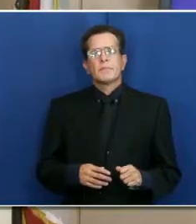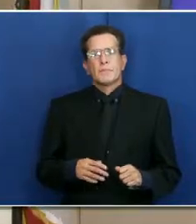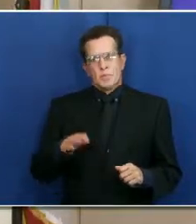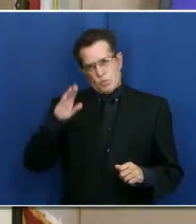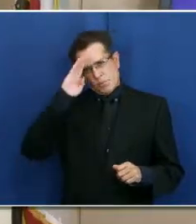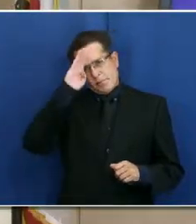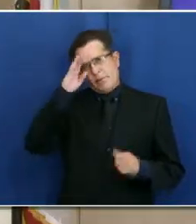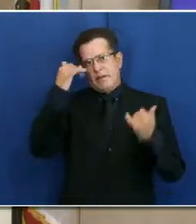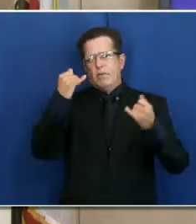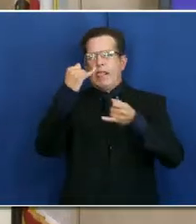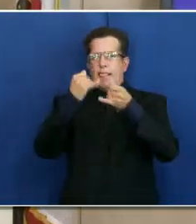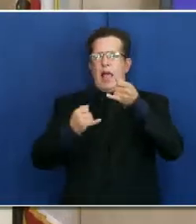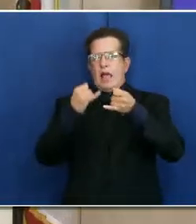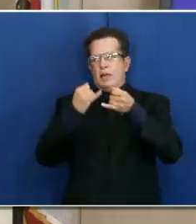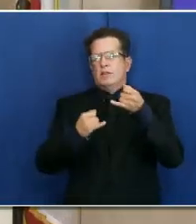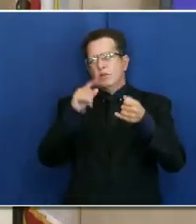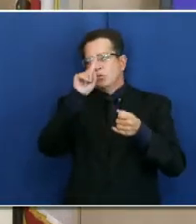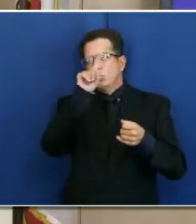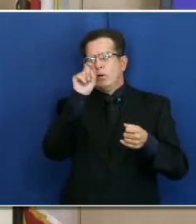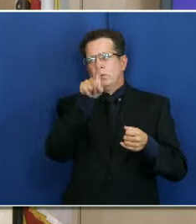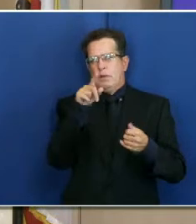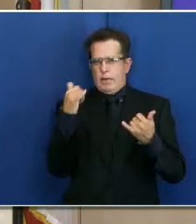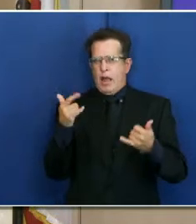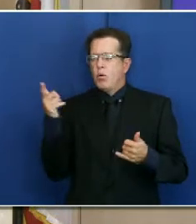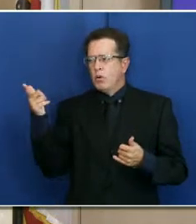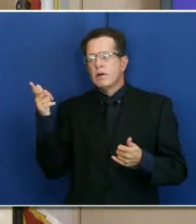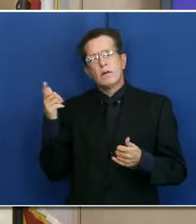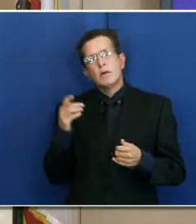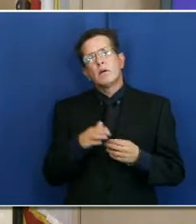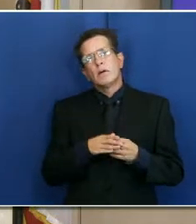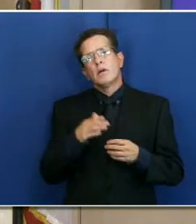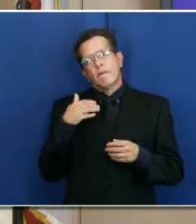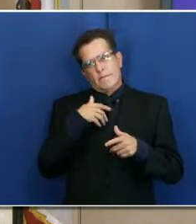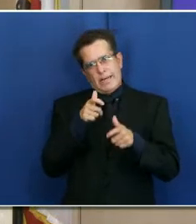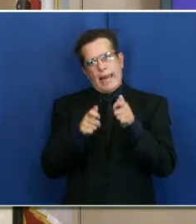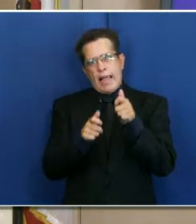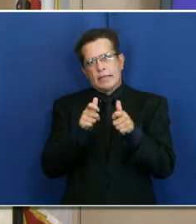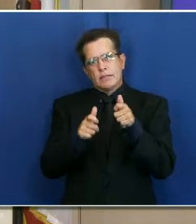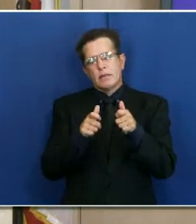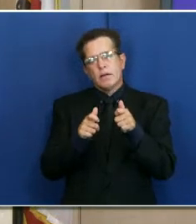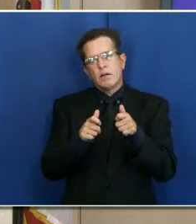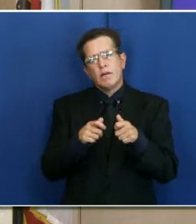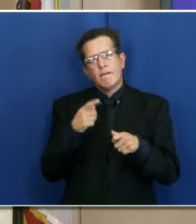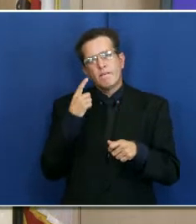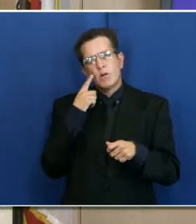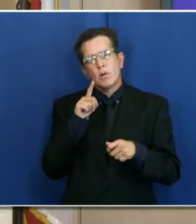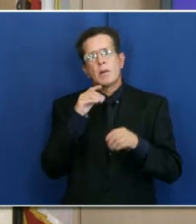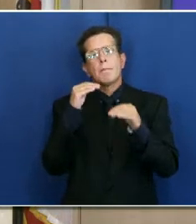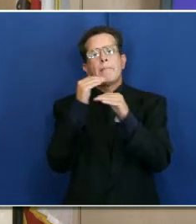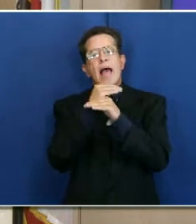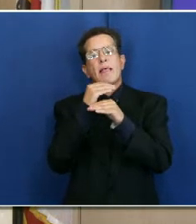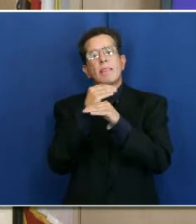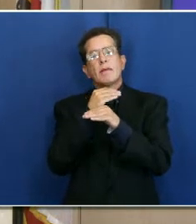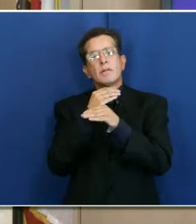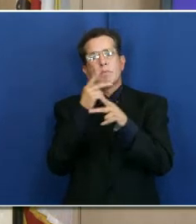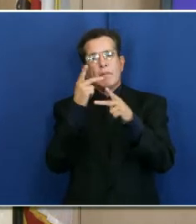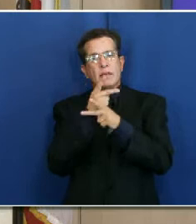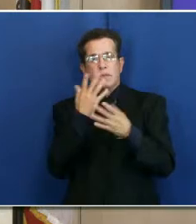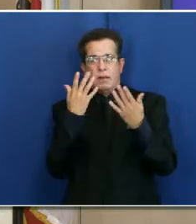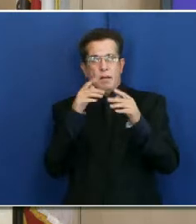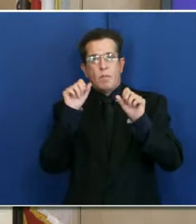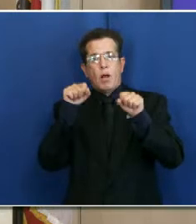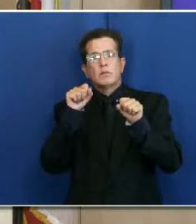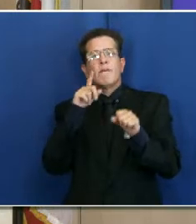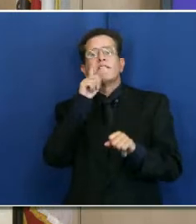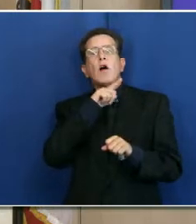Okay, this last text question we have deals with questions of the mathematics and possibility of false